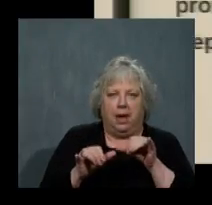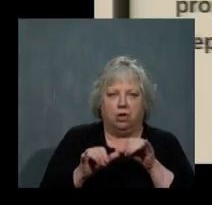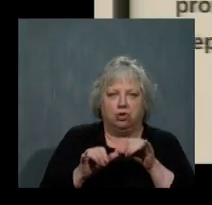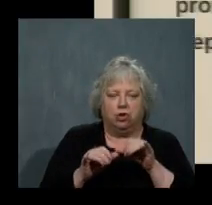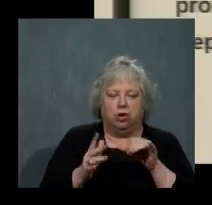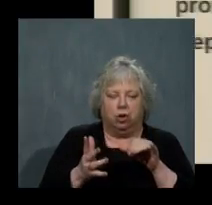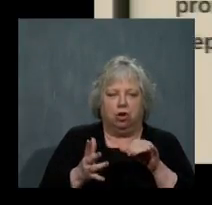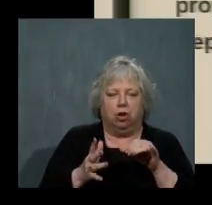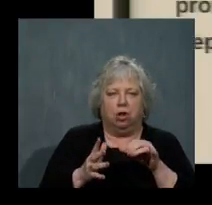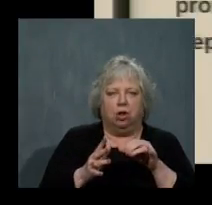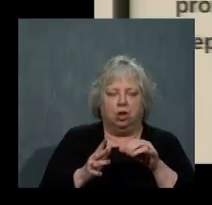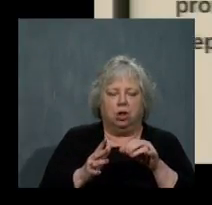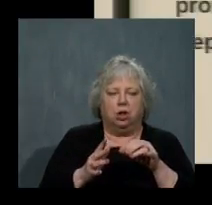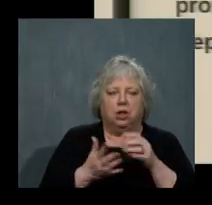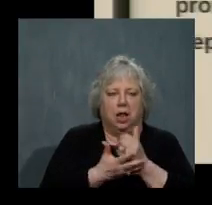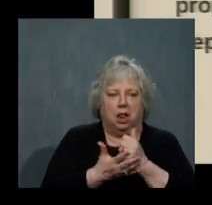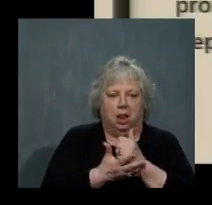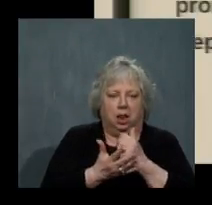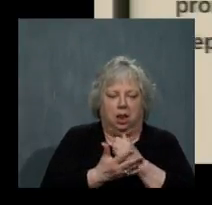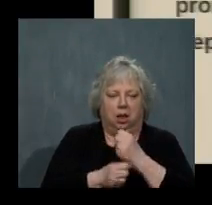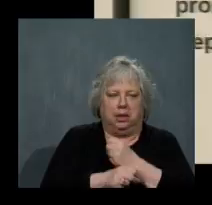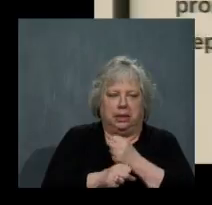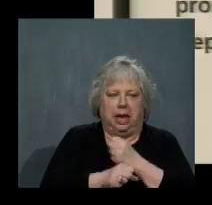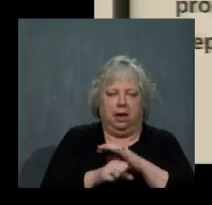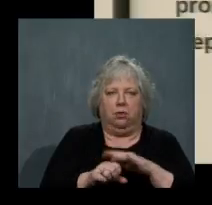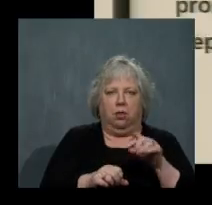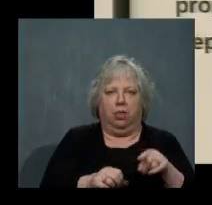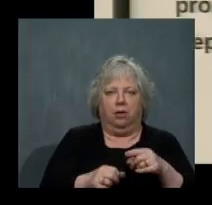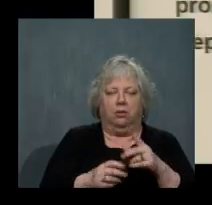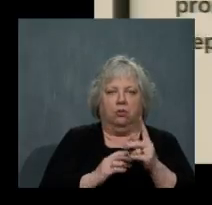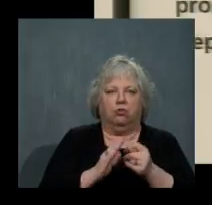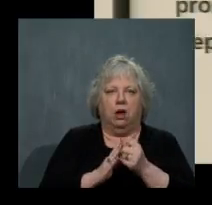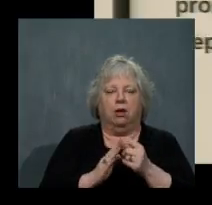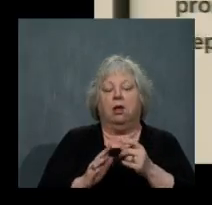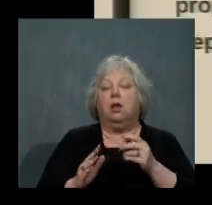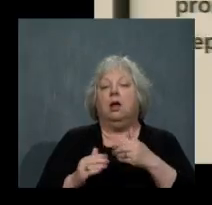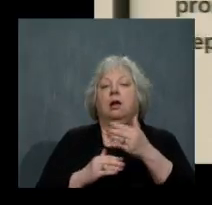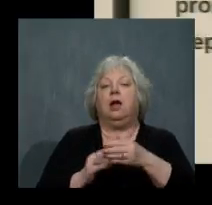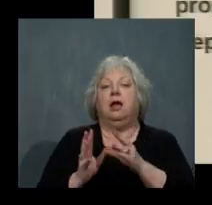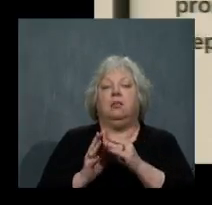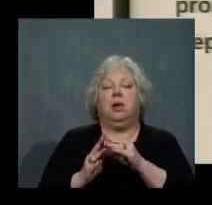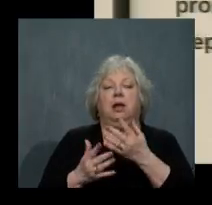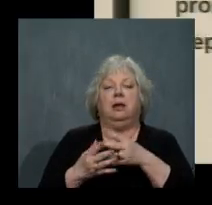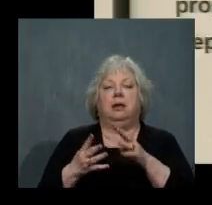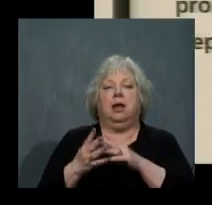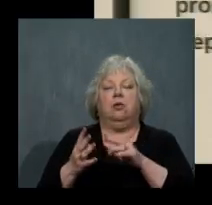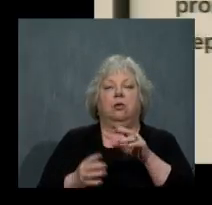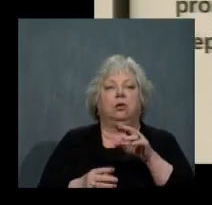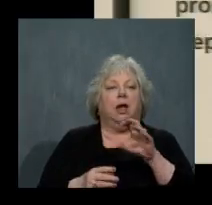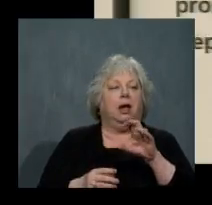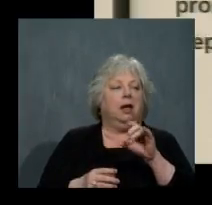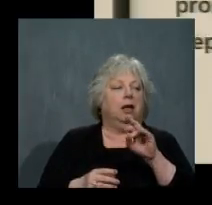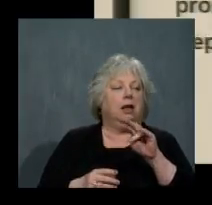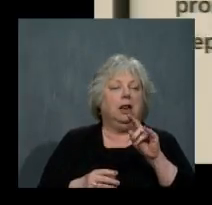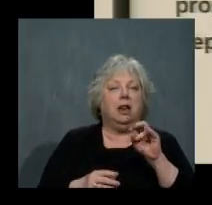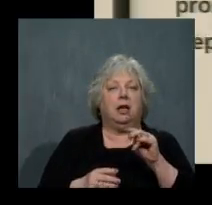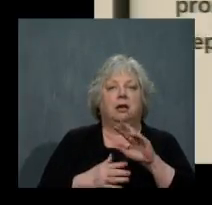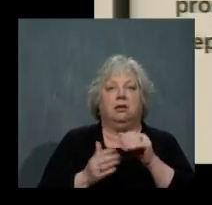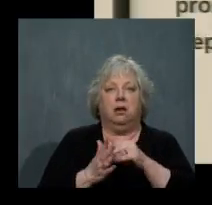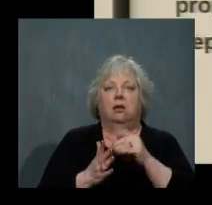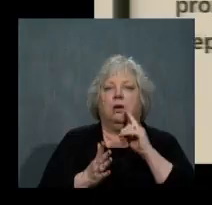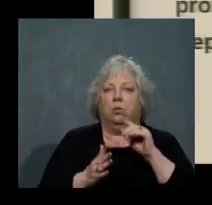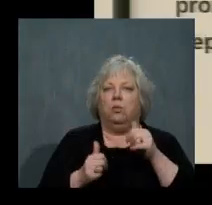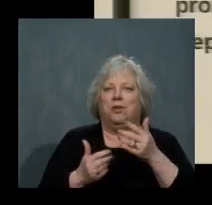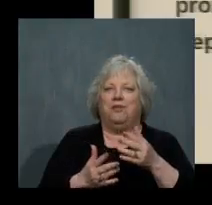this. In fact, we have our next meeting on the 27th. It's already scheduled at the Clinton Center. The Clinton Center is going to provide breakfast for our committee